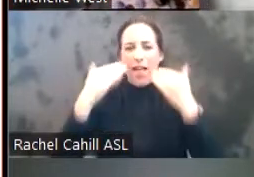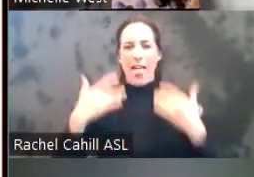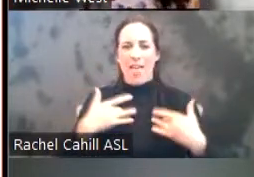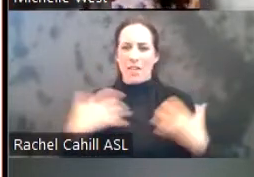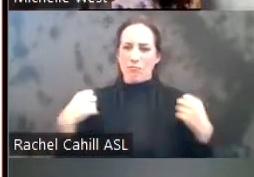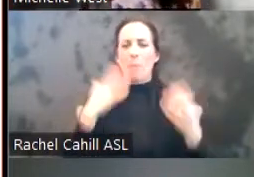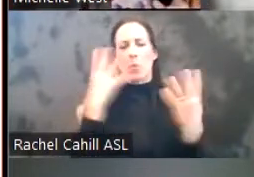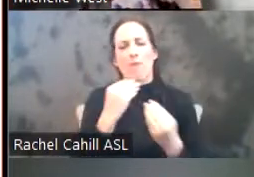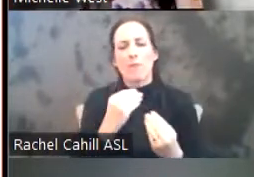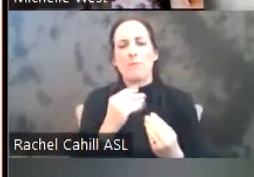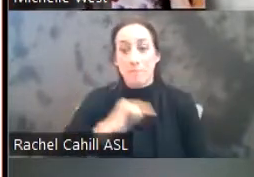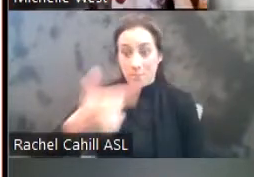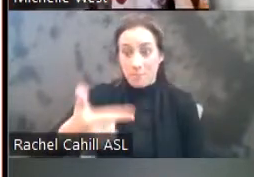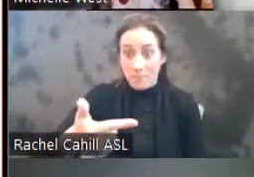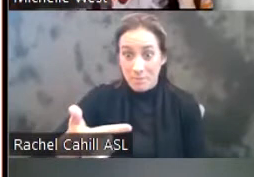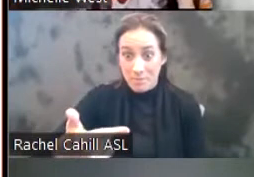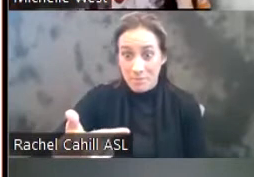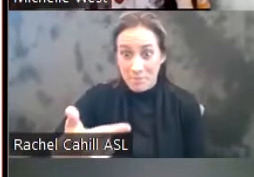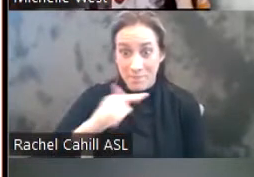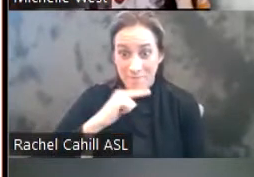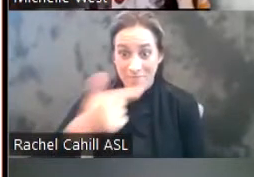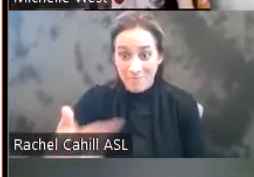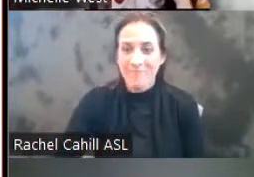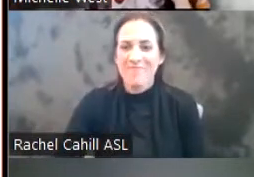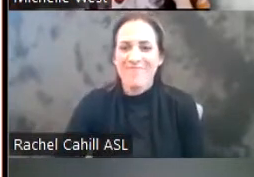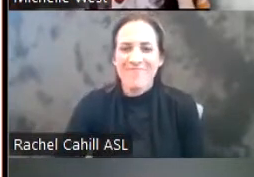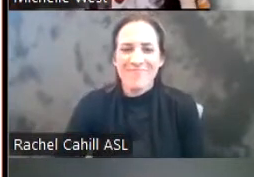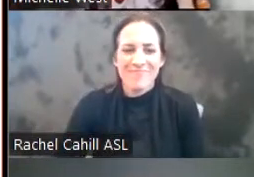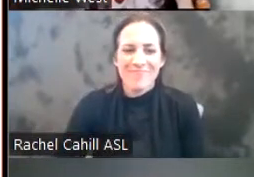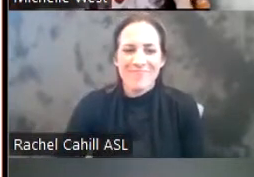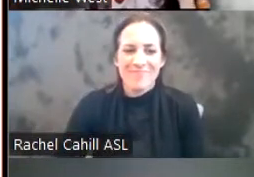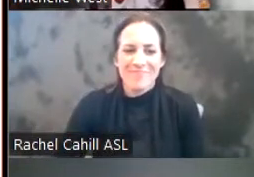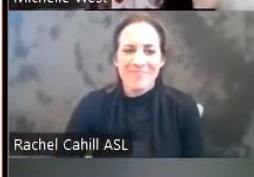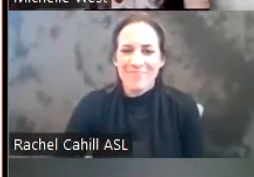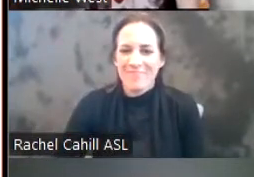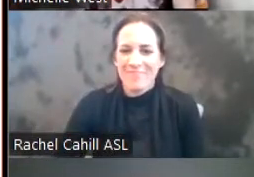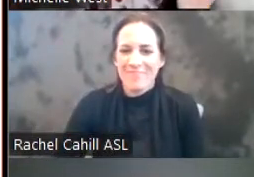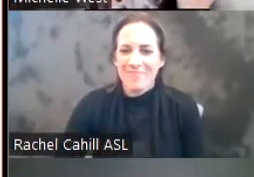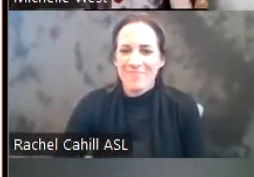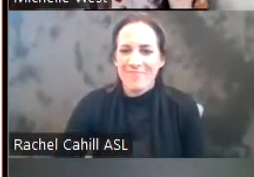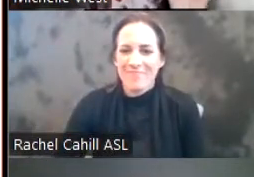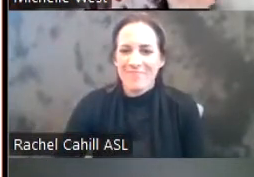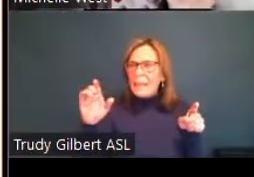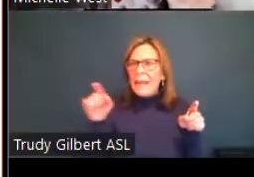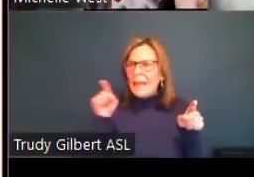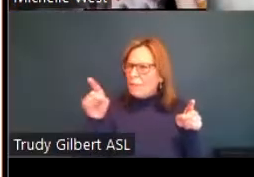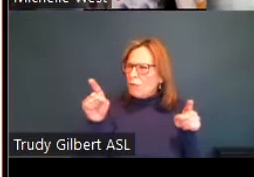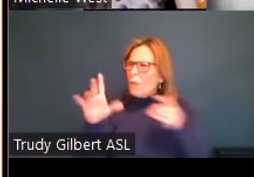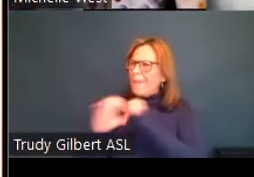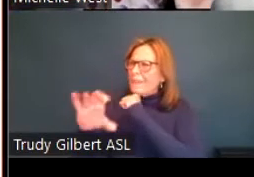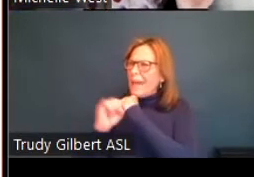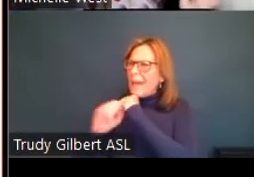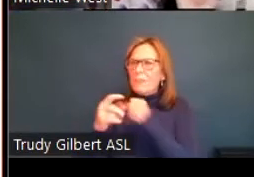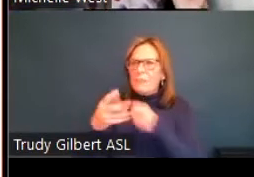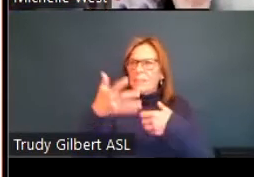done. This is for your center, if you ever do an ad, something this succinct is